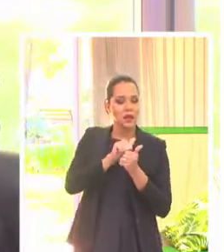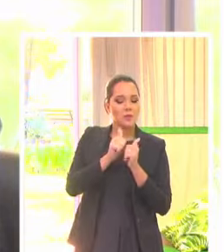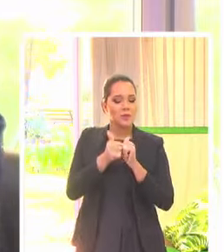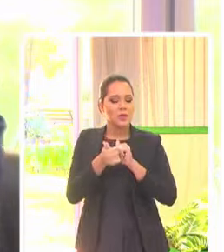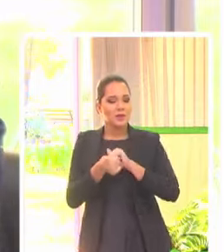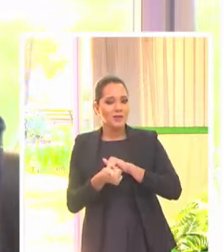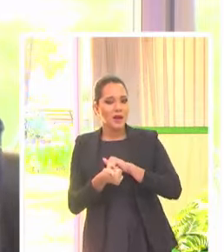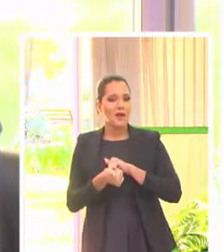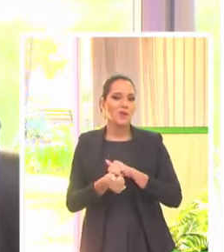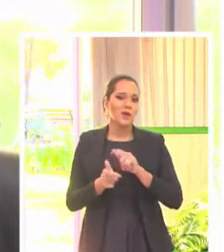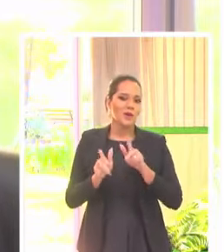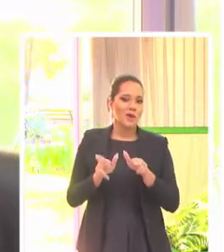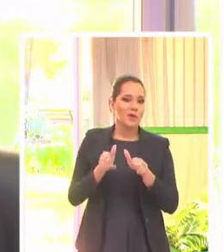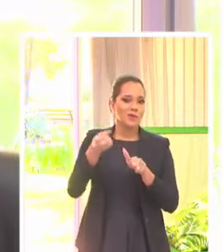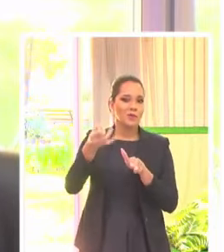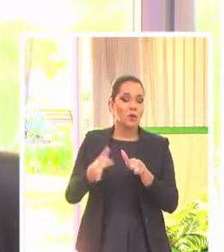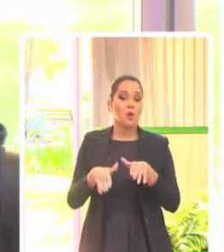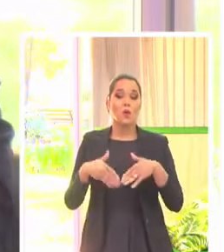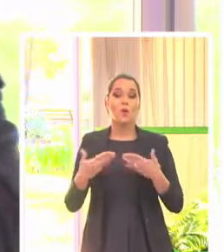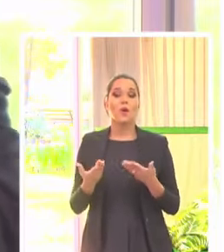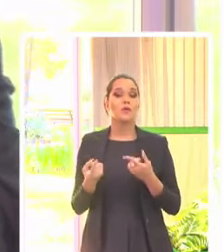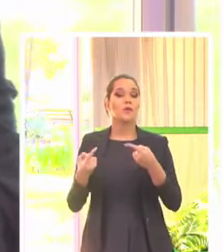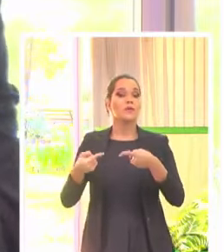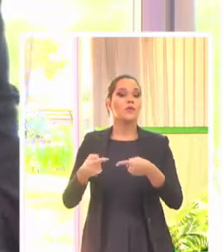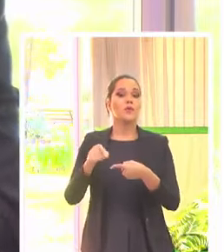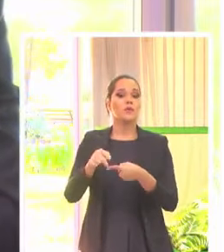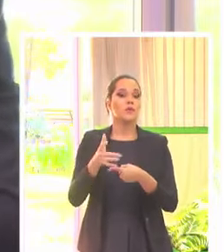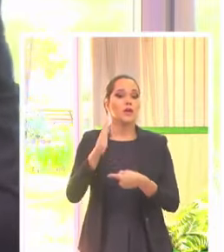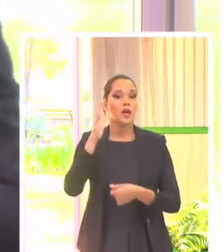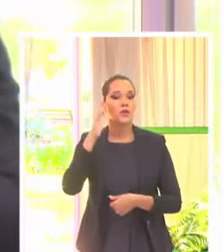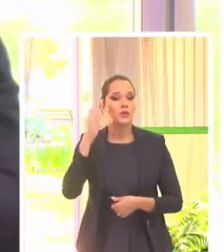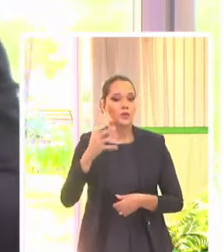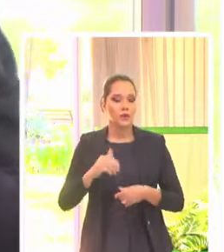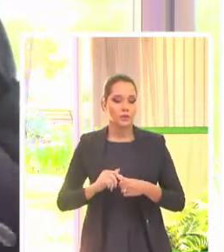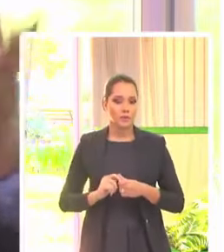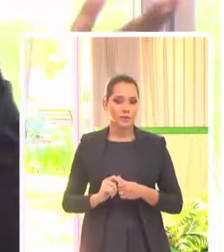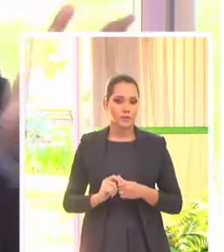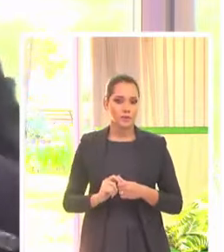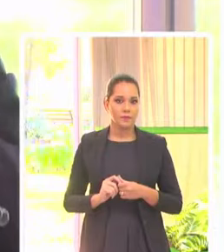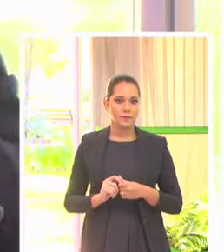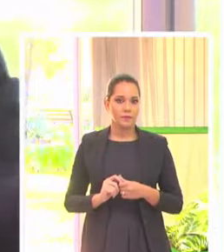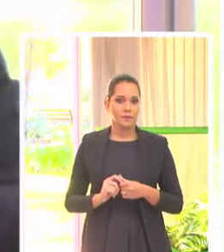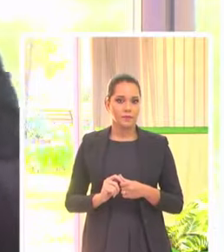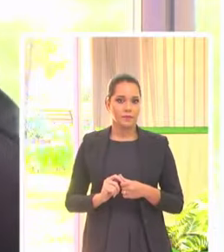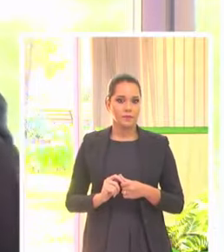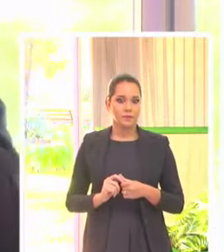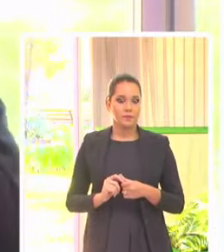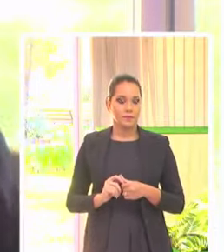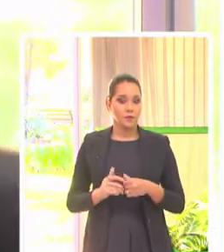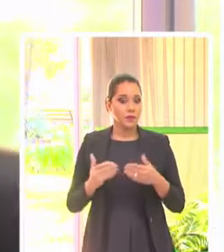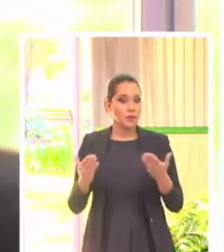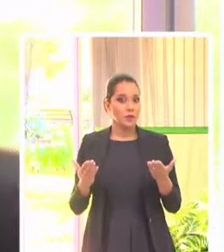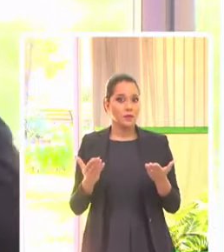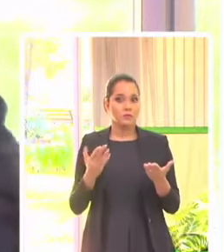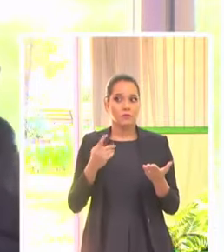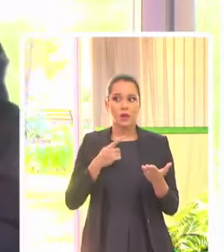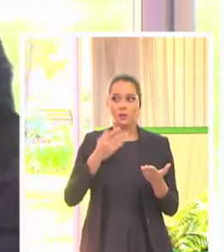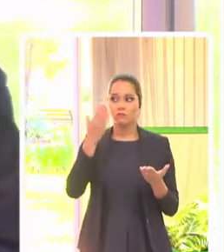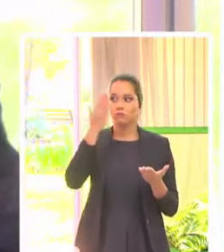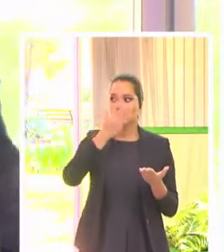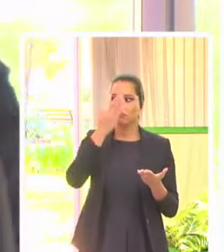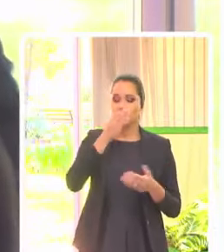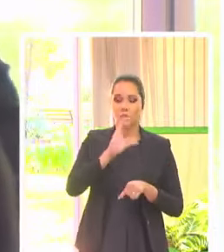that what is the challenge that you're trying to solve? So I don't know, I've not, looked at the courses in the